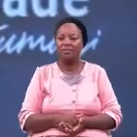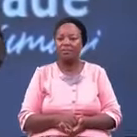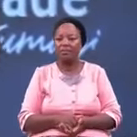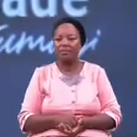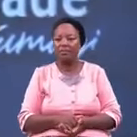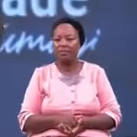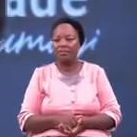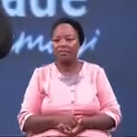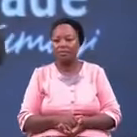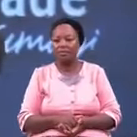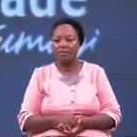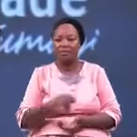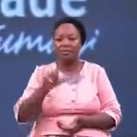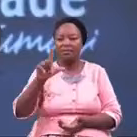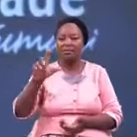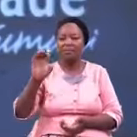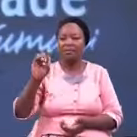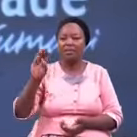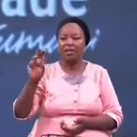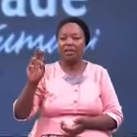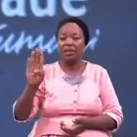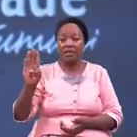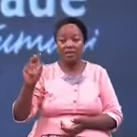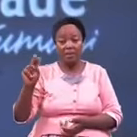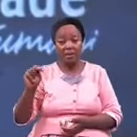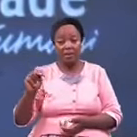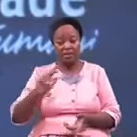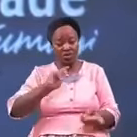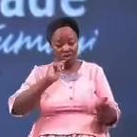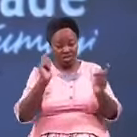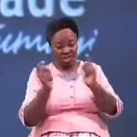live and change in a few days